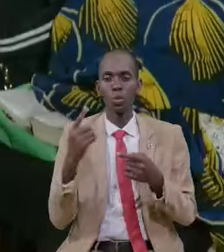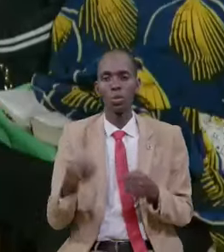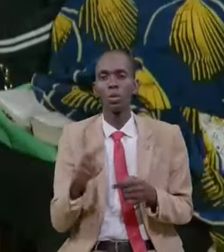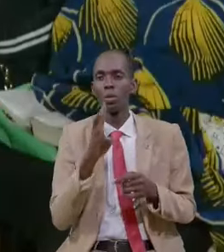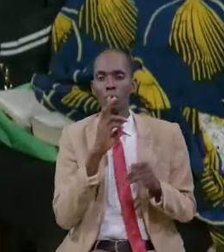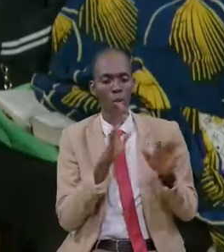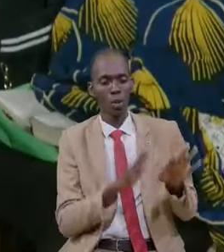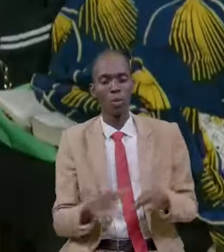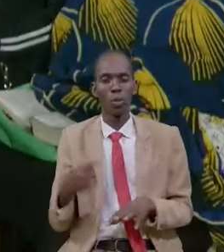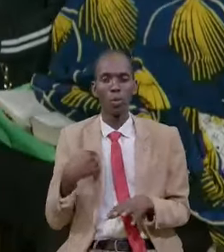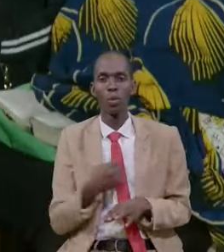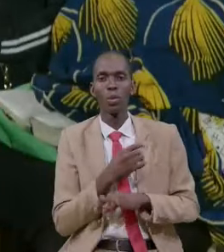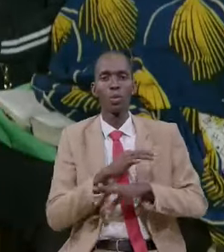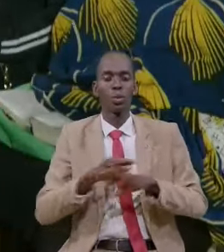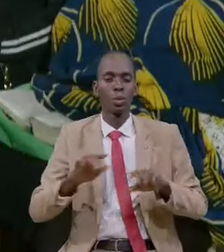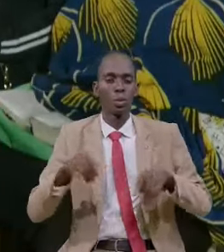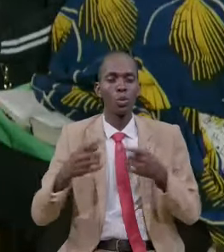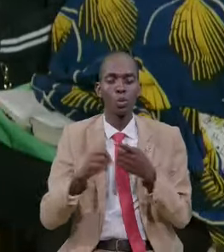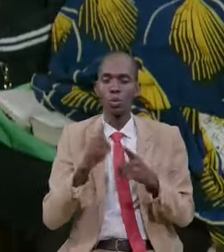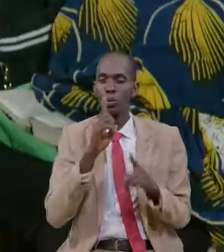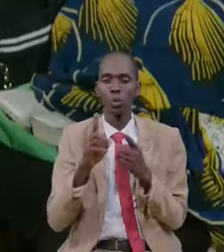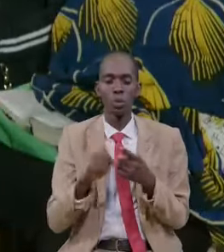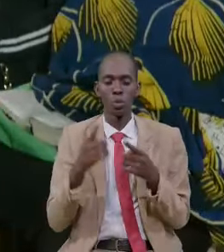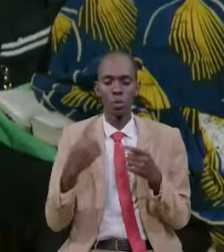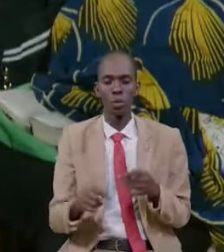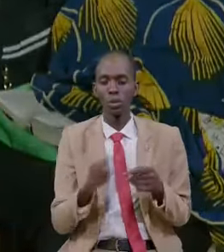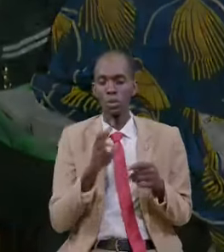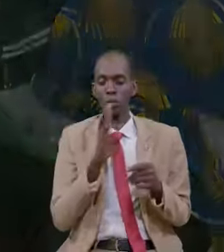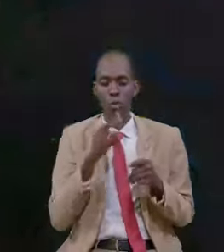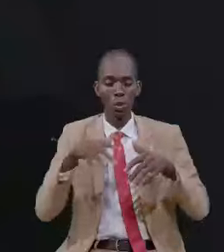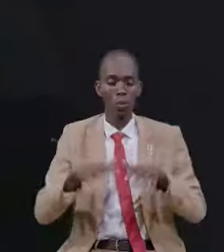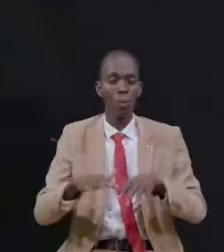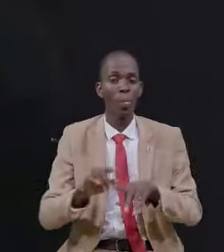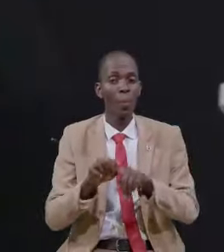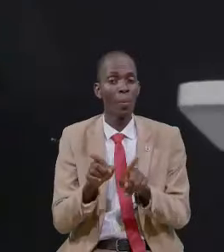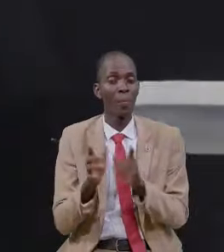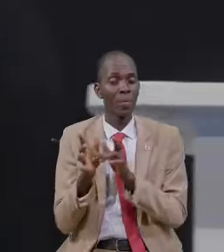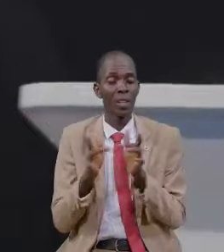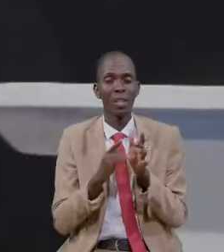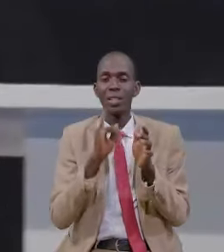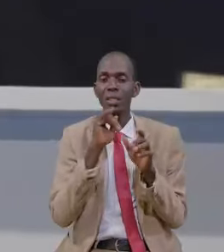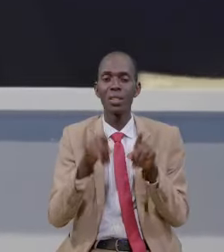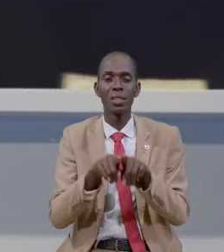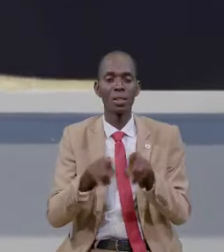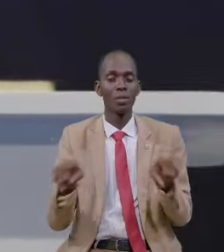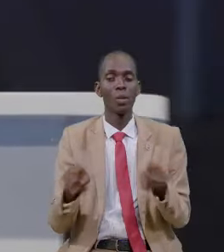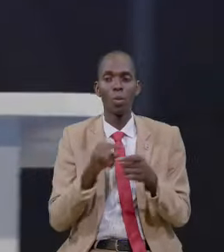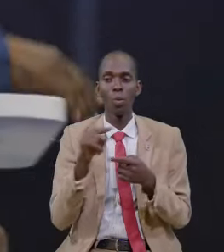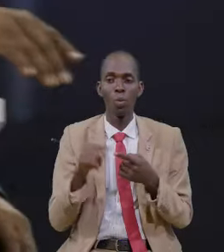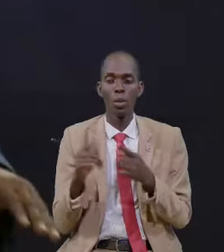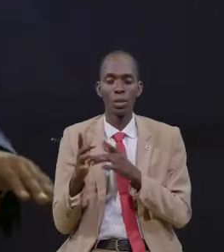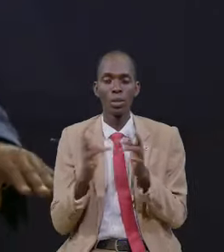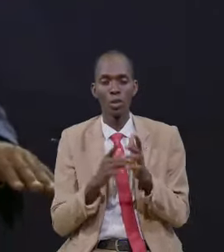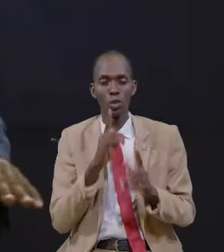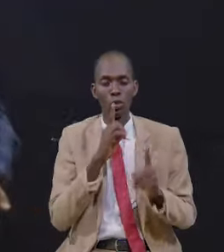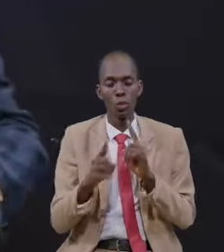and speak to the ocean. But Jesus is different. When he speaks to